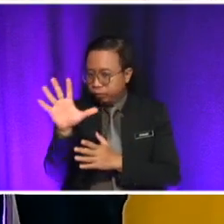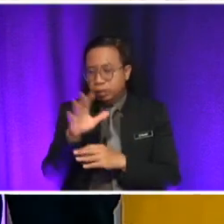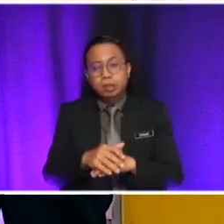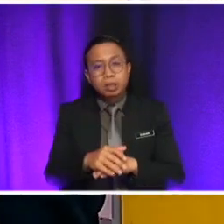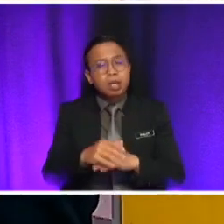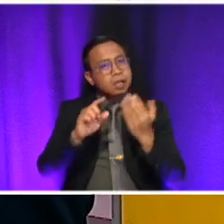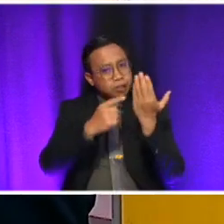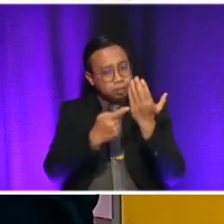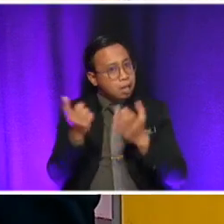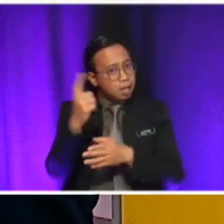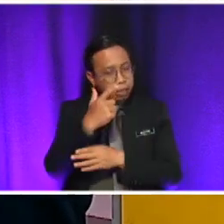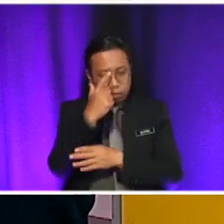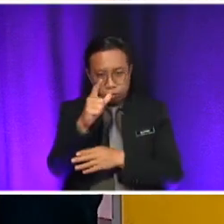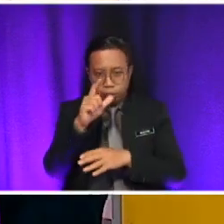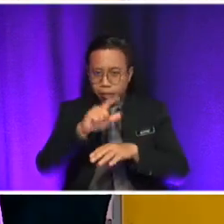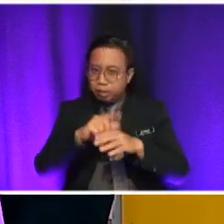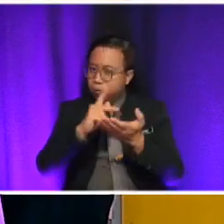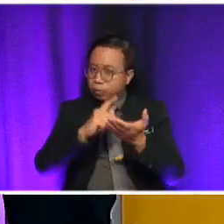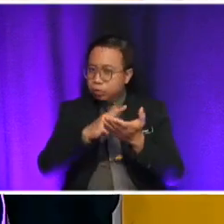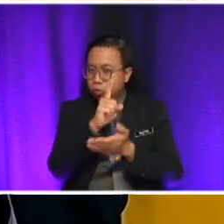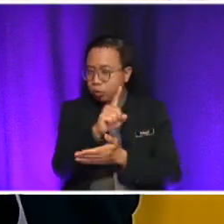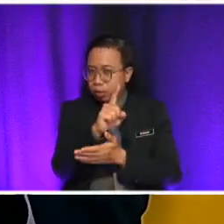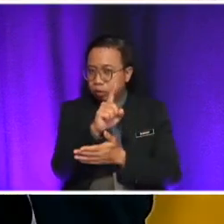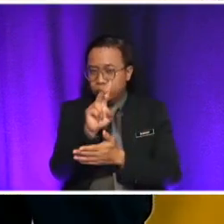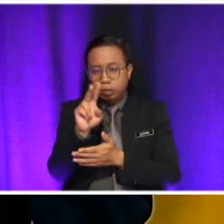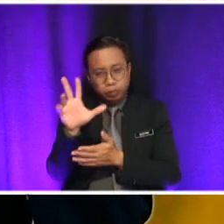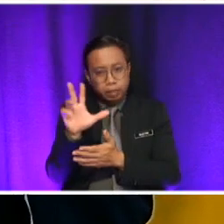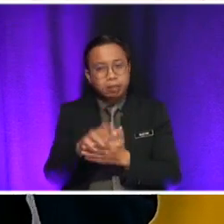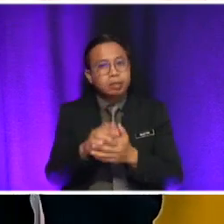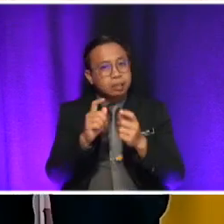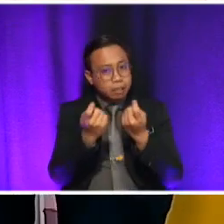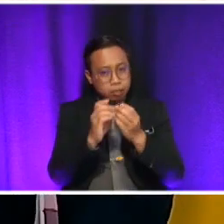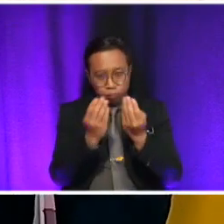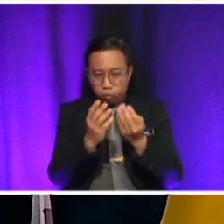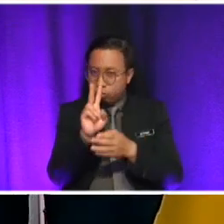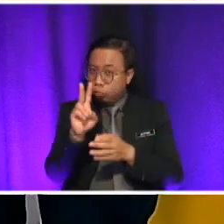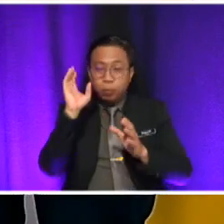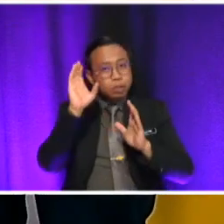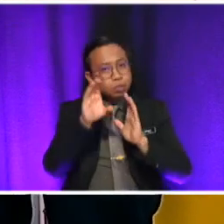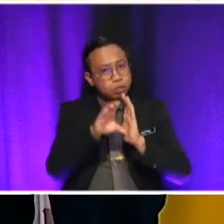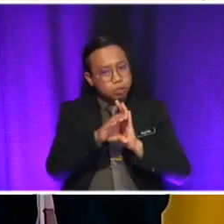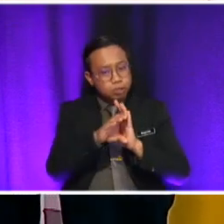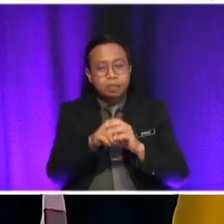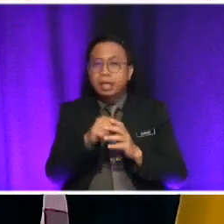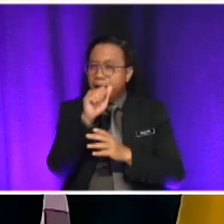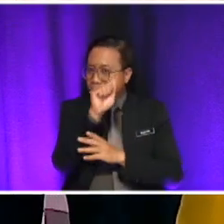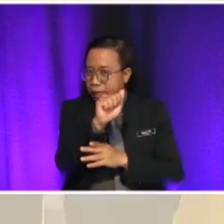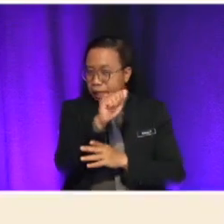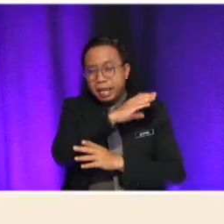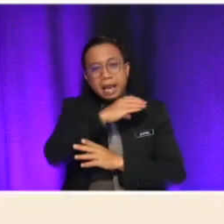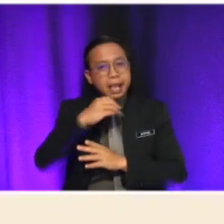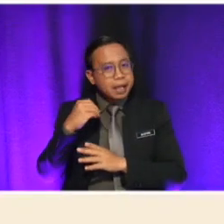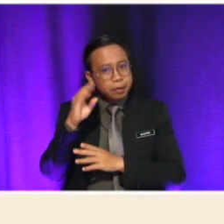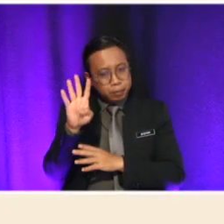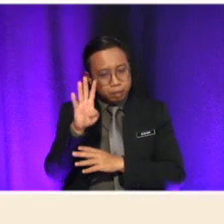get started, let us look at this page on page 135 in your textbook. There are 2 pictures here, okay, picture A and picture B. Now,